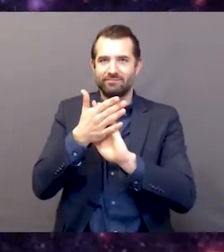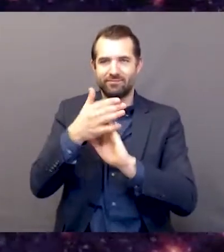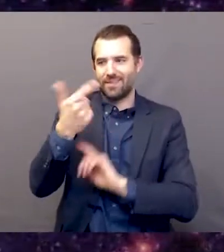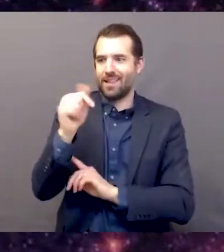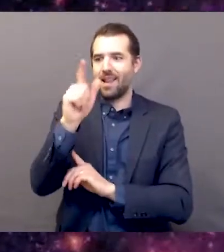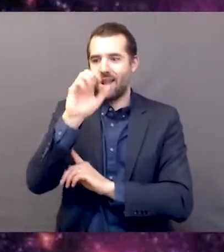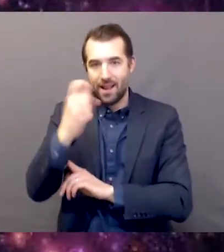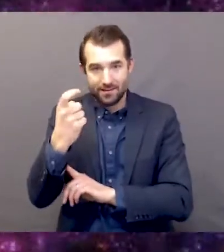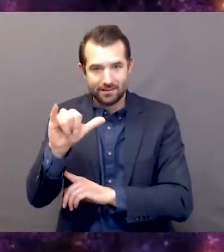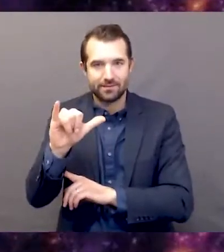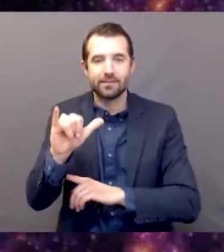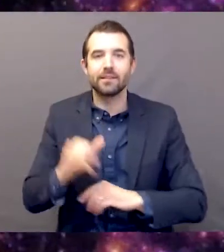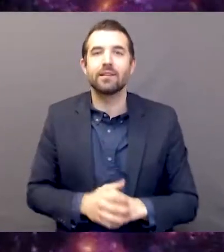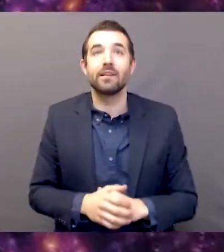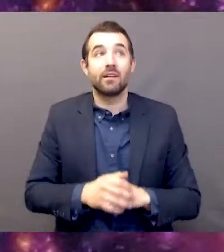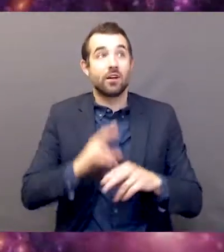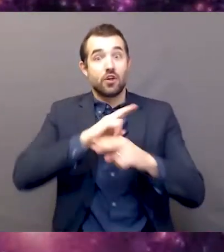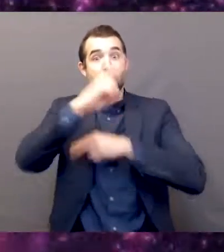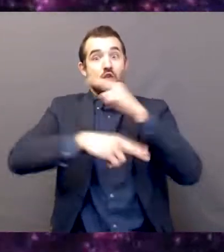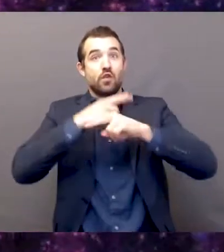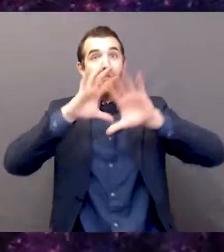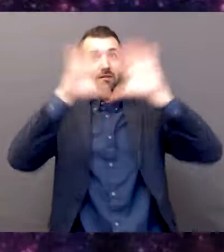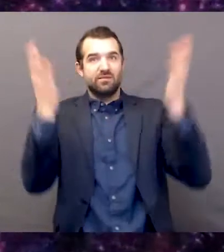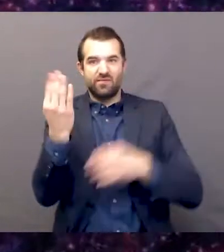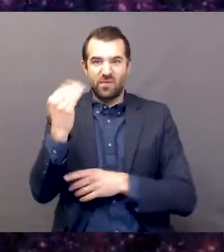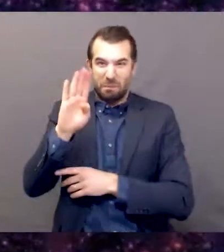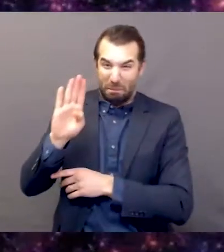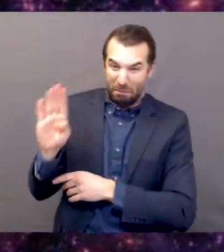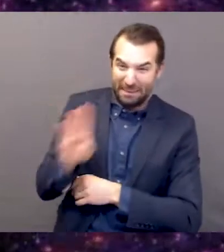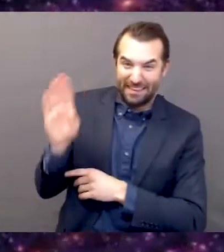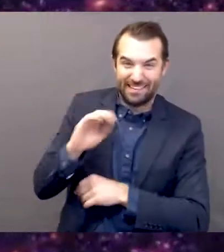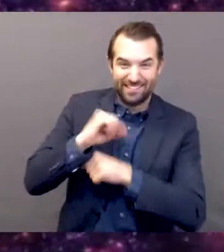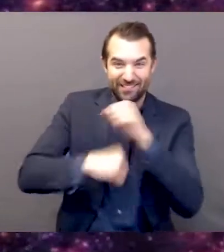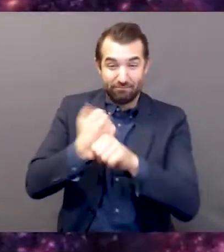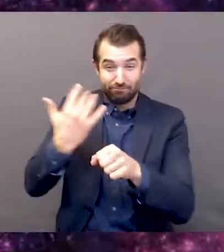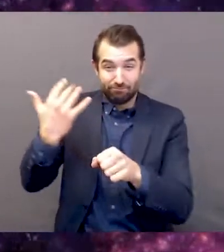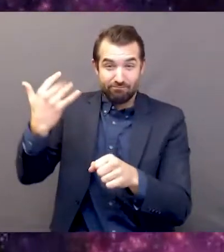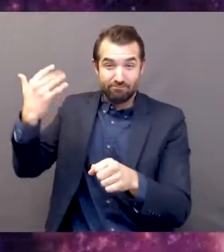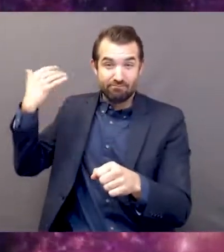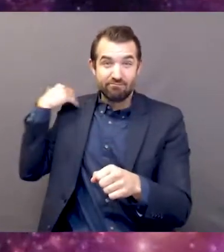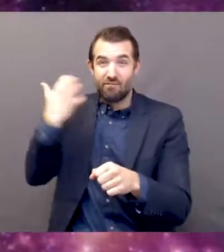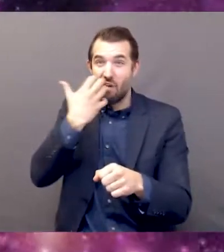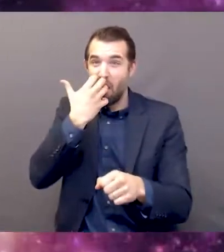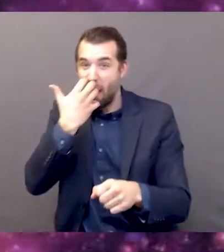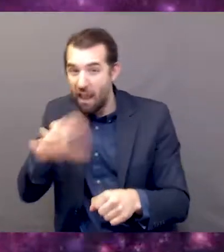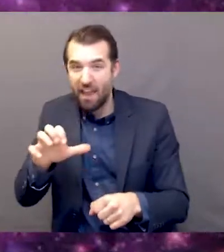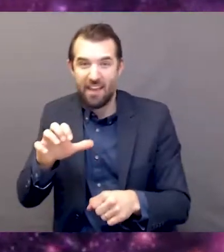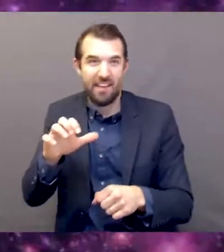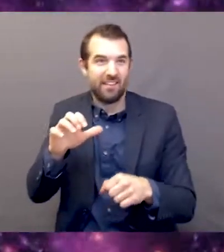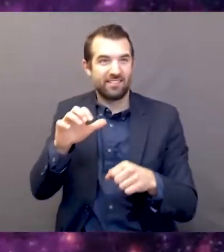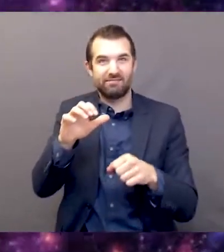Our universe began almost 14 billion years ago as a very hot and violent place, most likely starting with